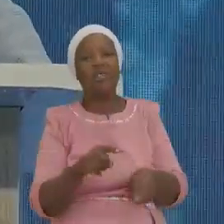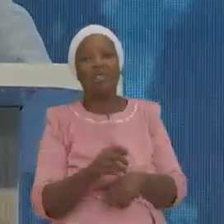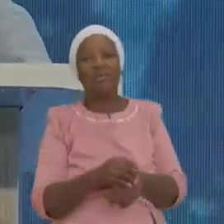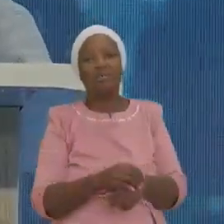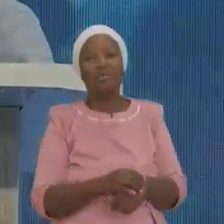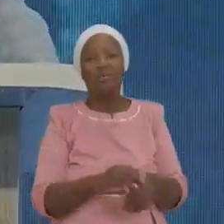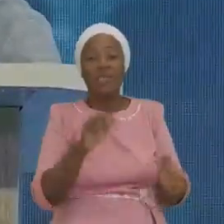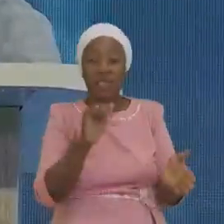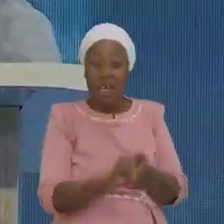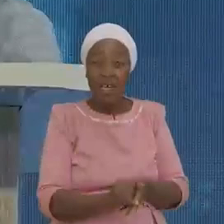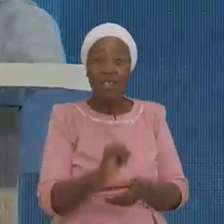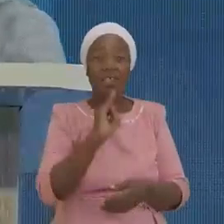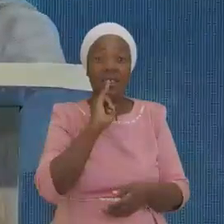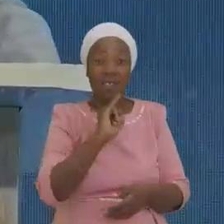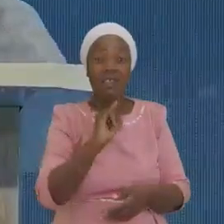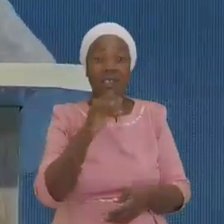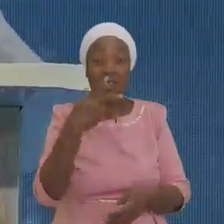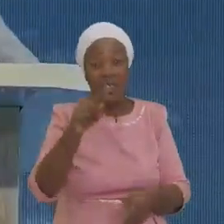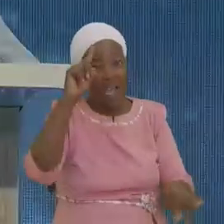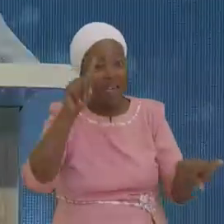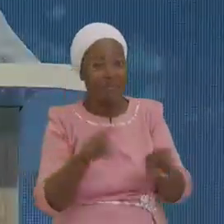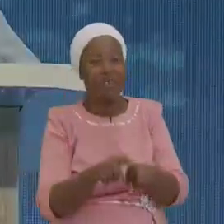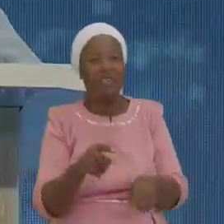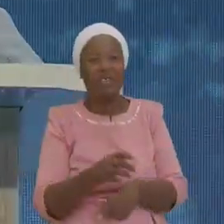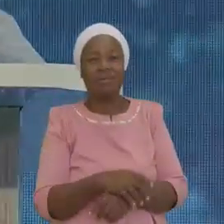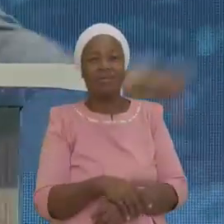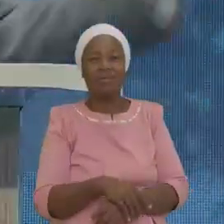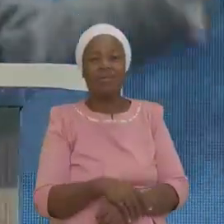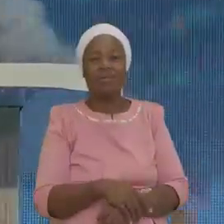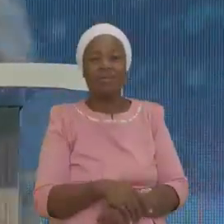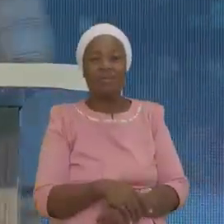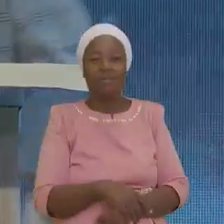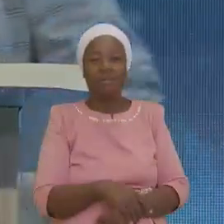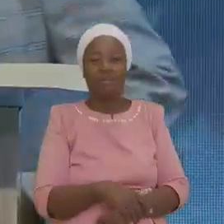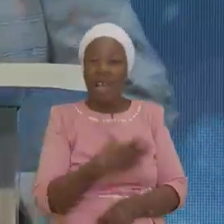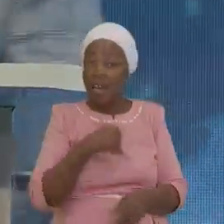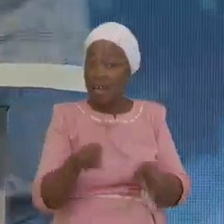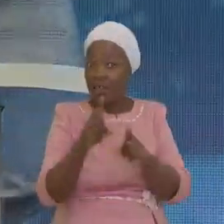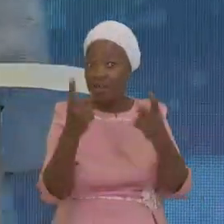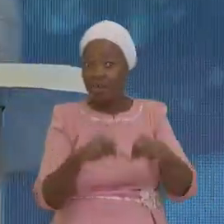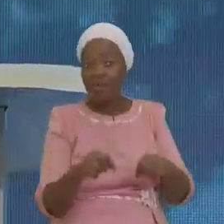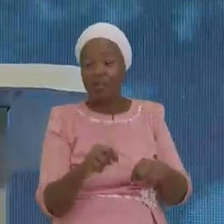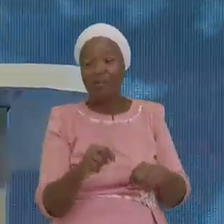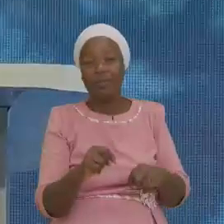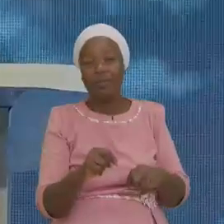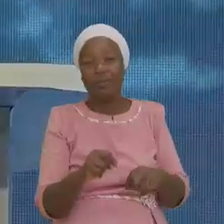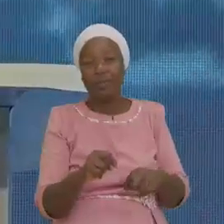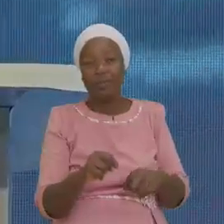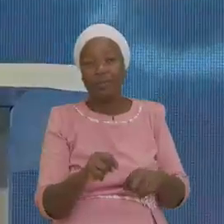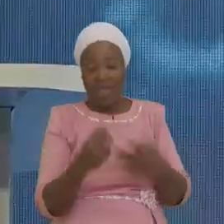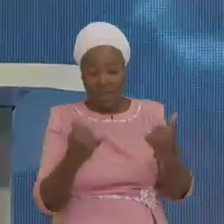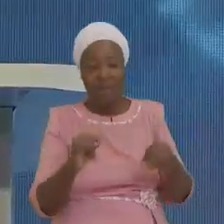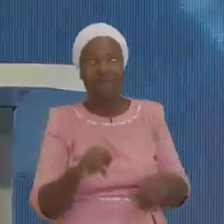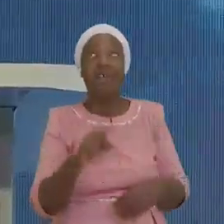That is the agreement. And as you come, already I said, you'll not